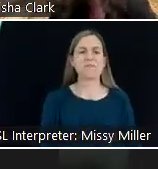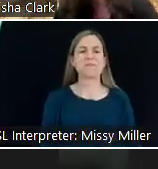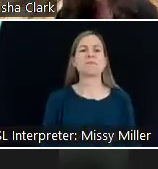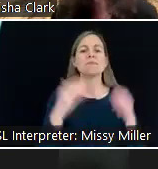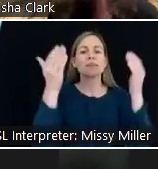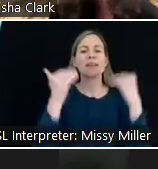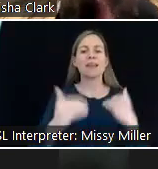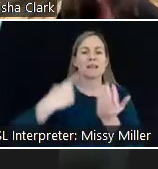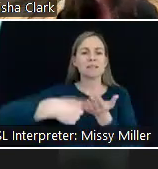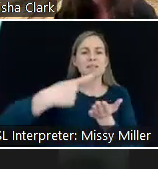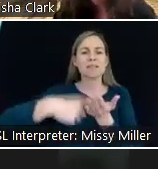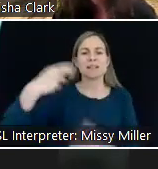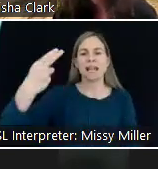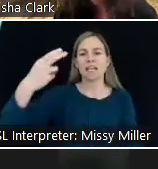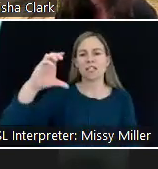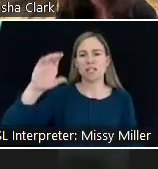our HCB waiver,